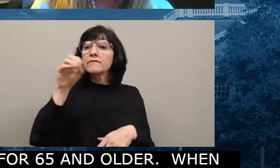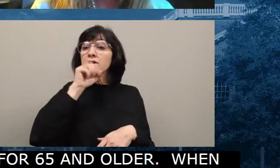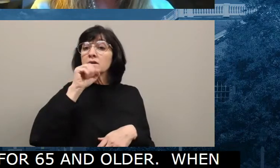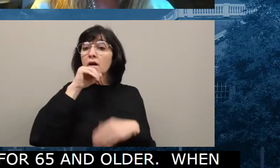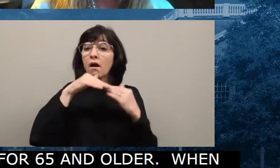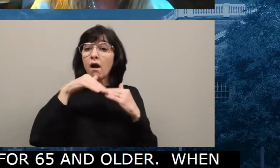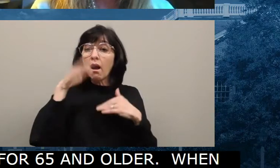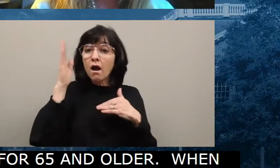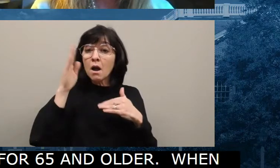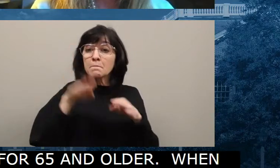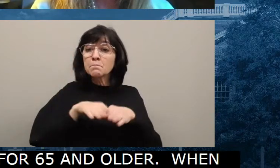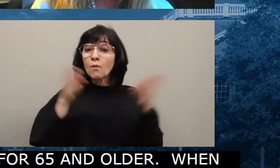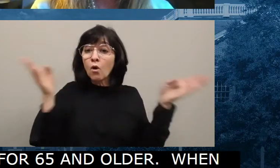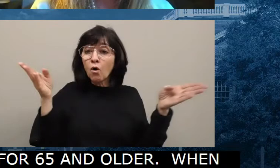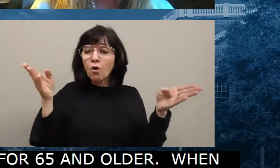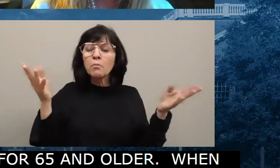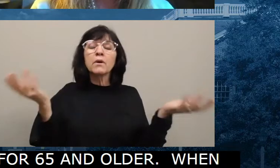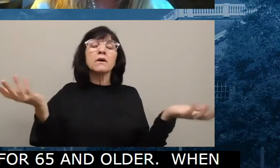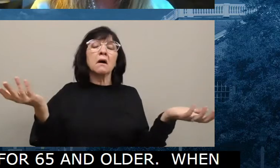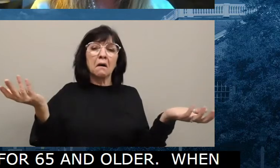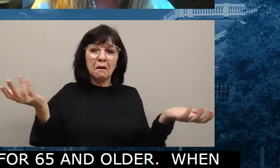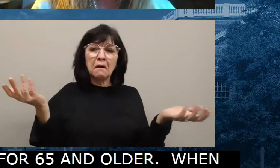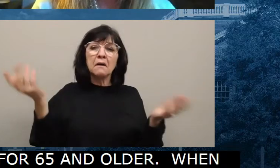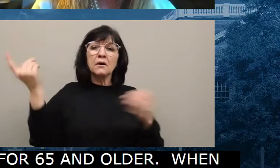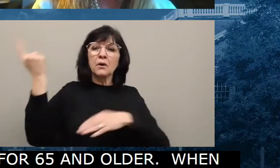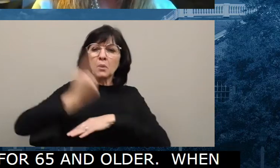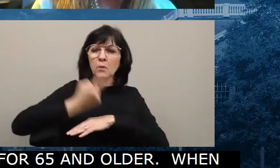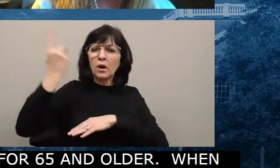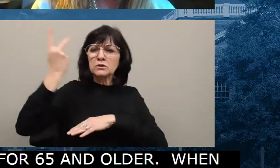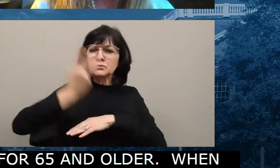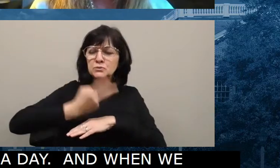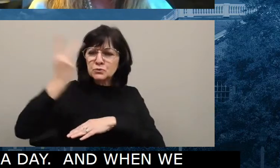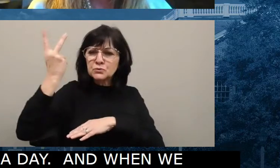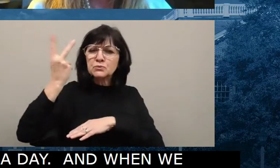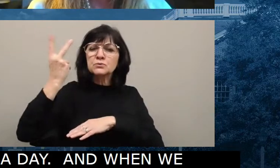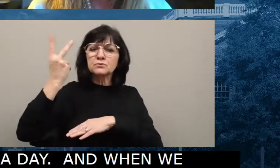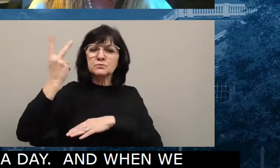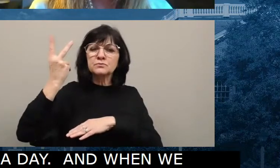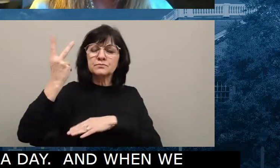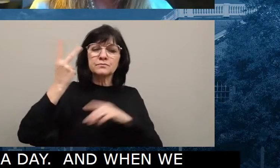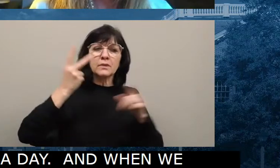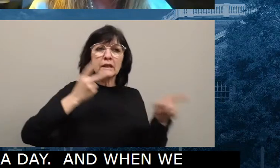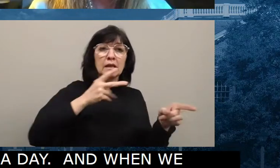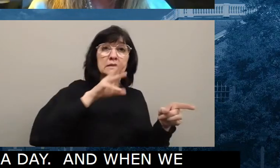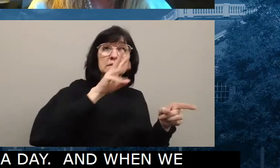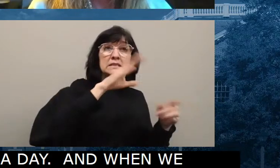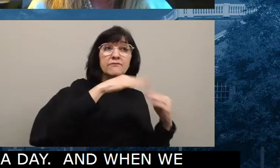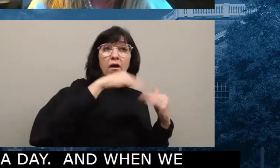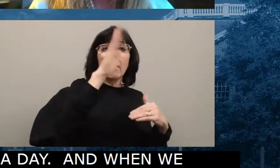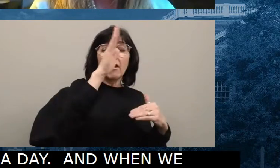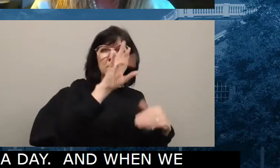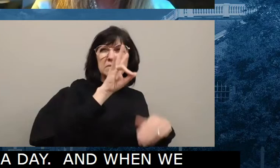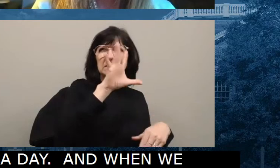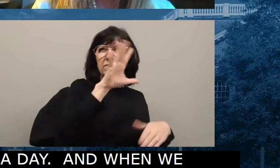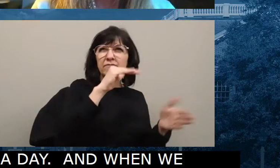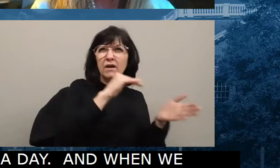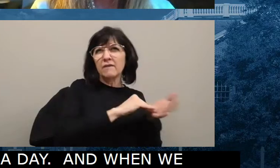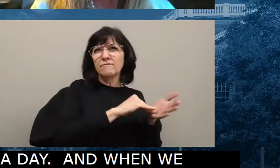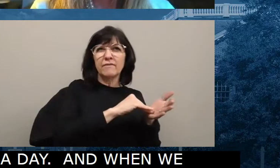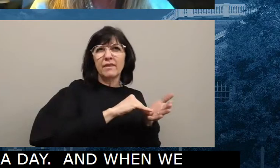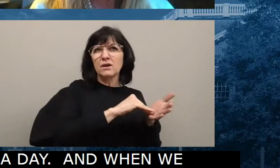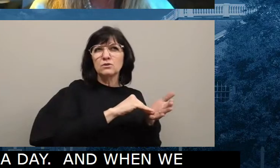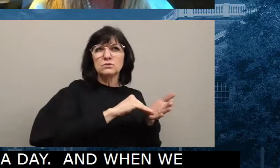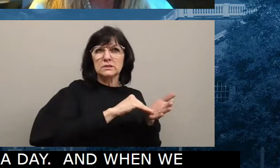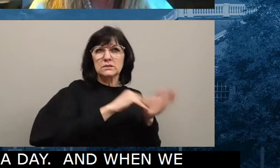a couple of days. We had, I think for 65 and older, we had like 75,000 sign up